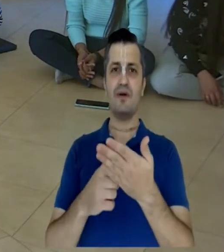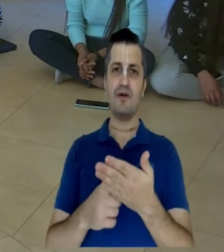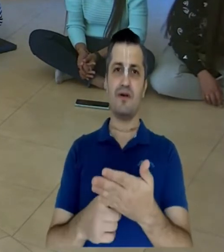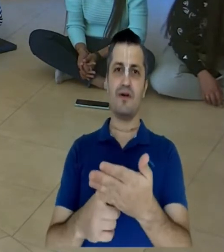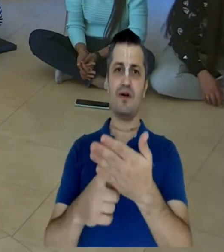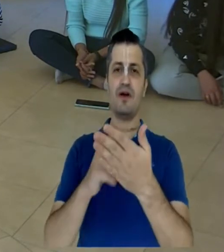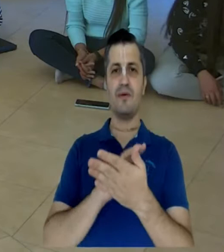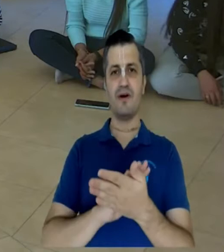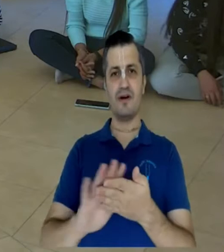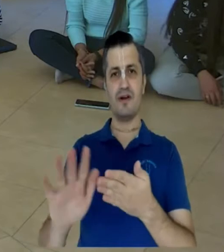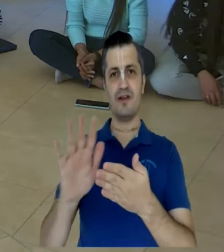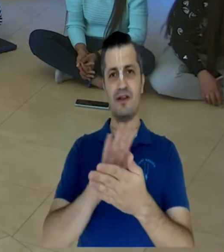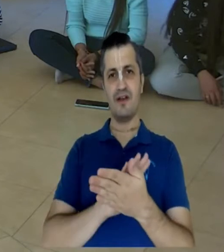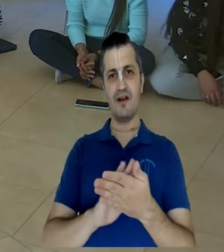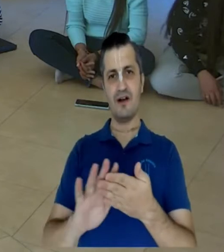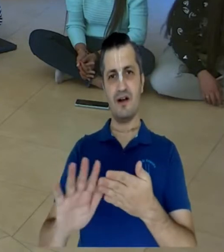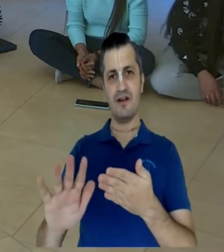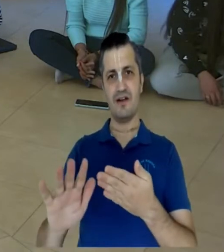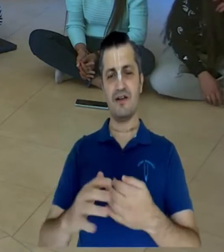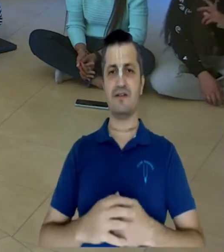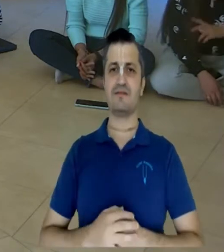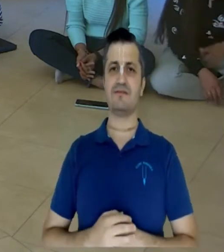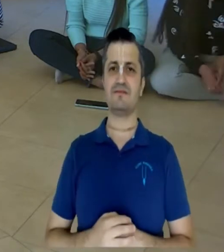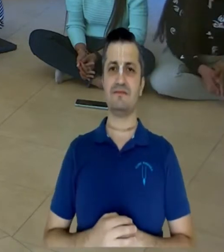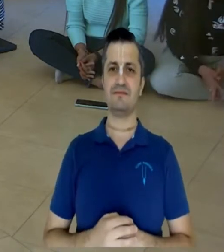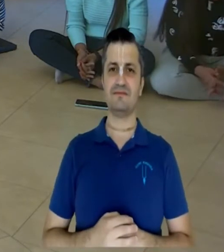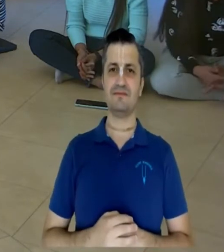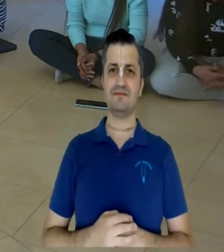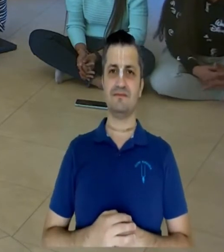Rama Rama Hare Hare